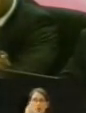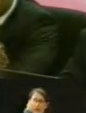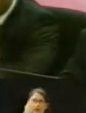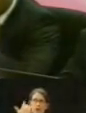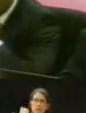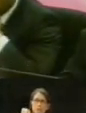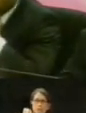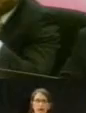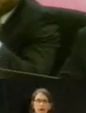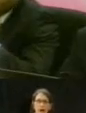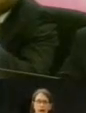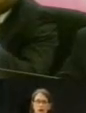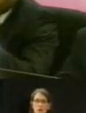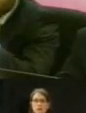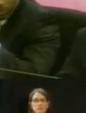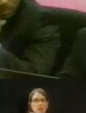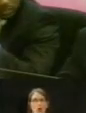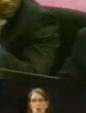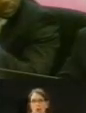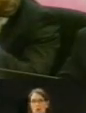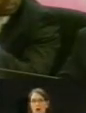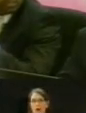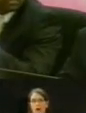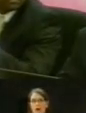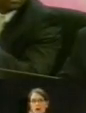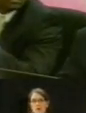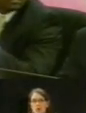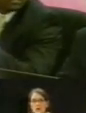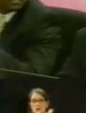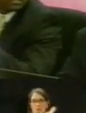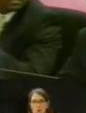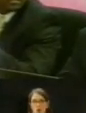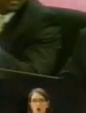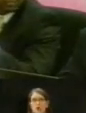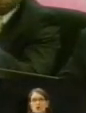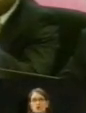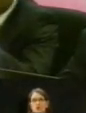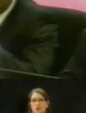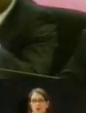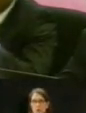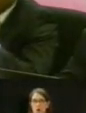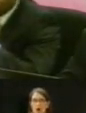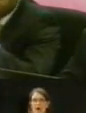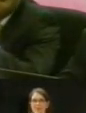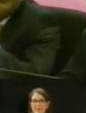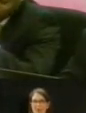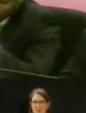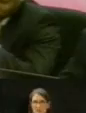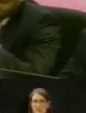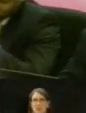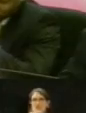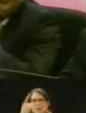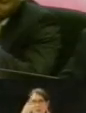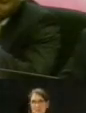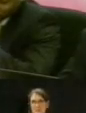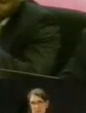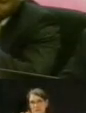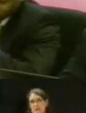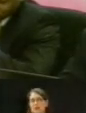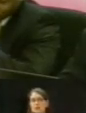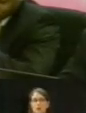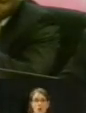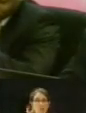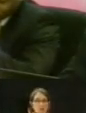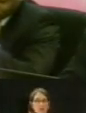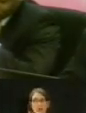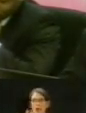is really what the lawyers call the functional equivalent of, I suppose, a consent agreement. That is, I know a number of commissioners said we don't want to